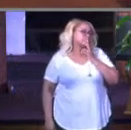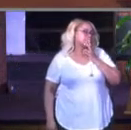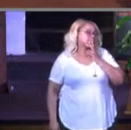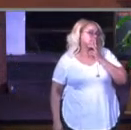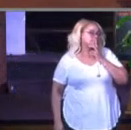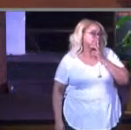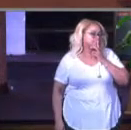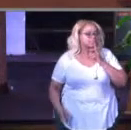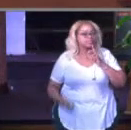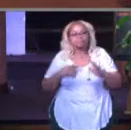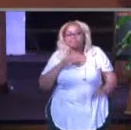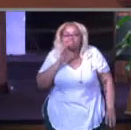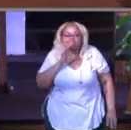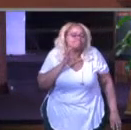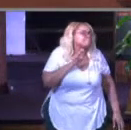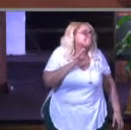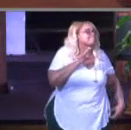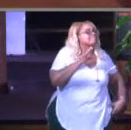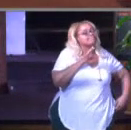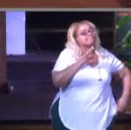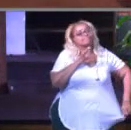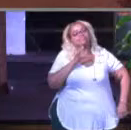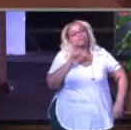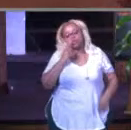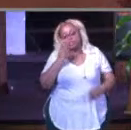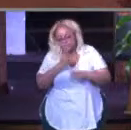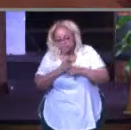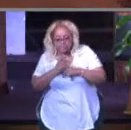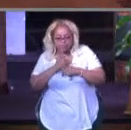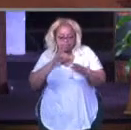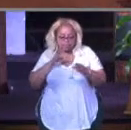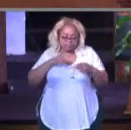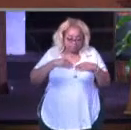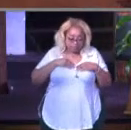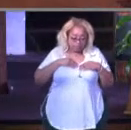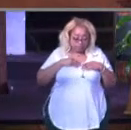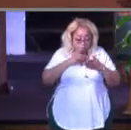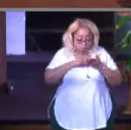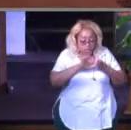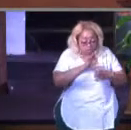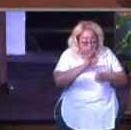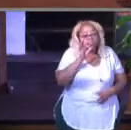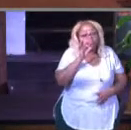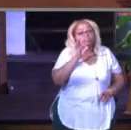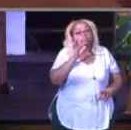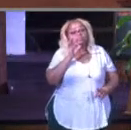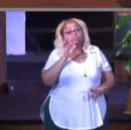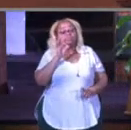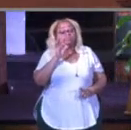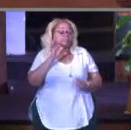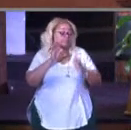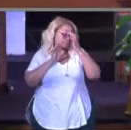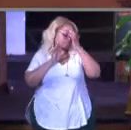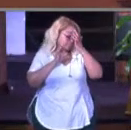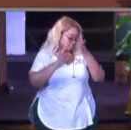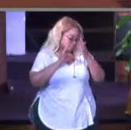The acquiring or the attaining or the receiving of the Holy Ghost